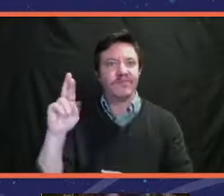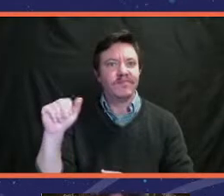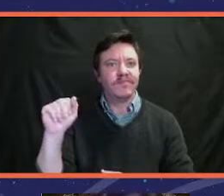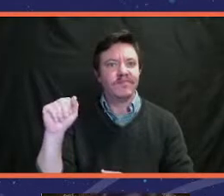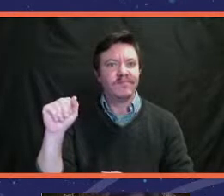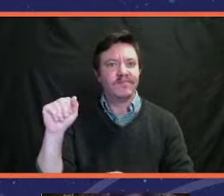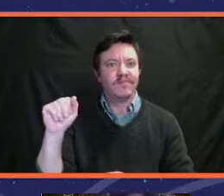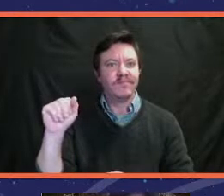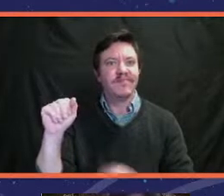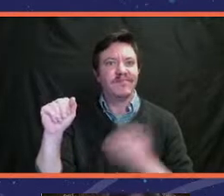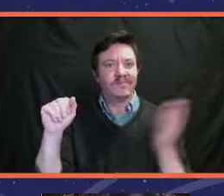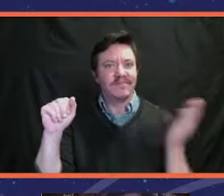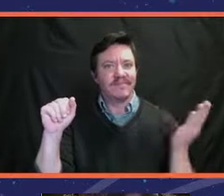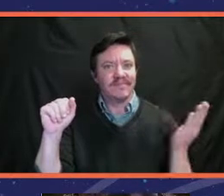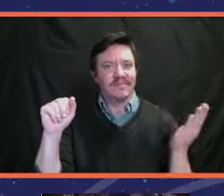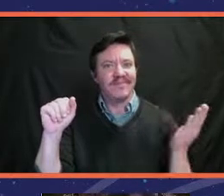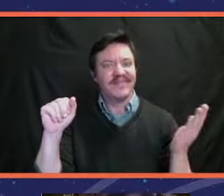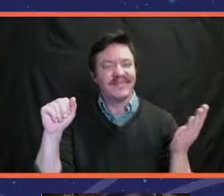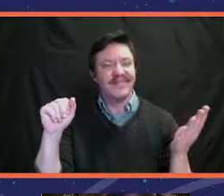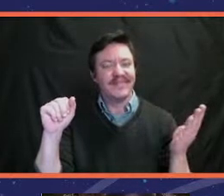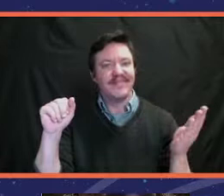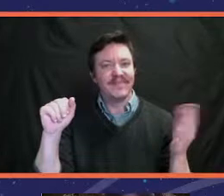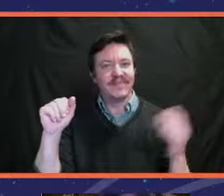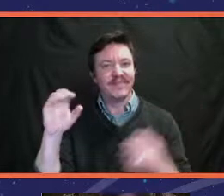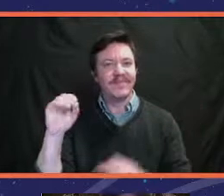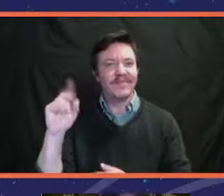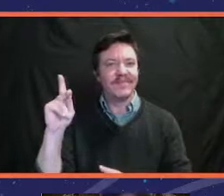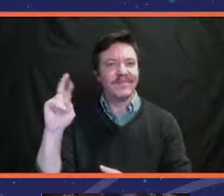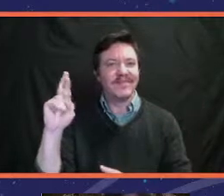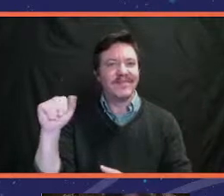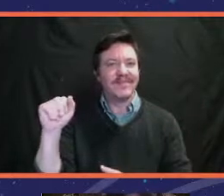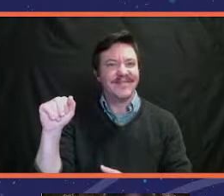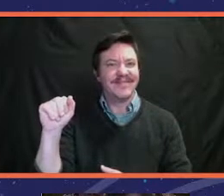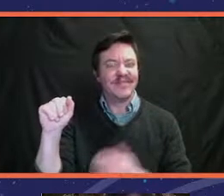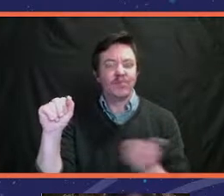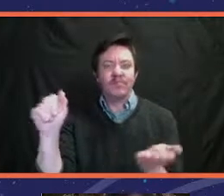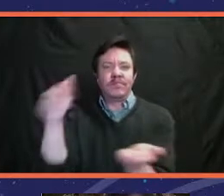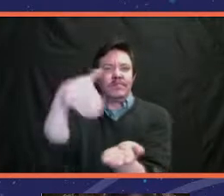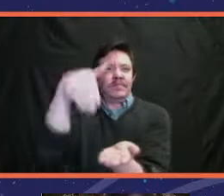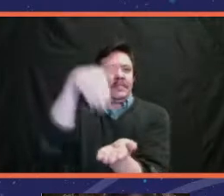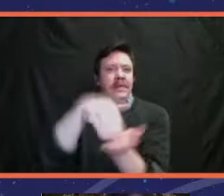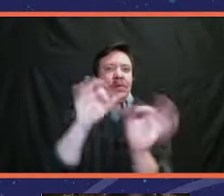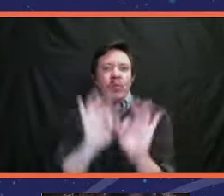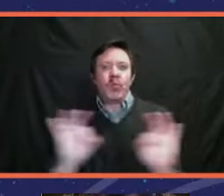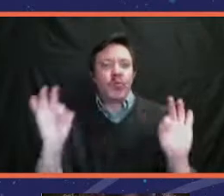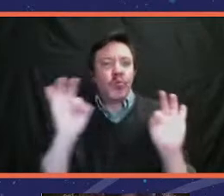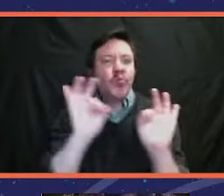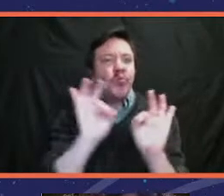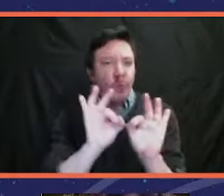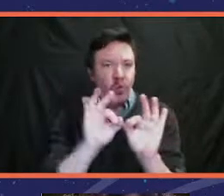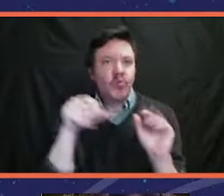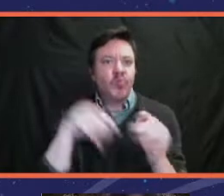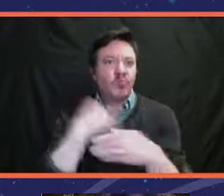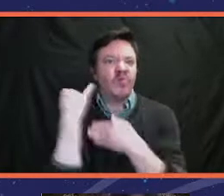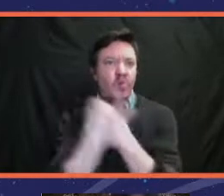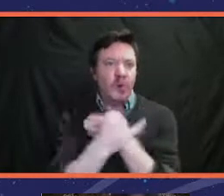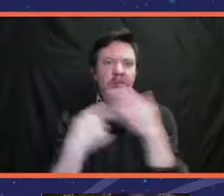And we have been, you know, the okra has been central to this project. And we talked a lot about it, you